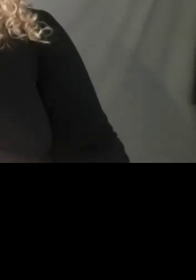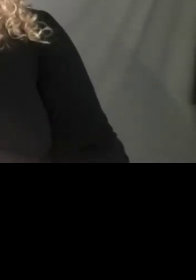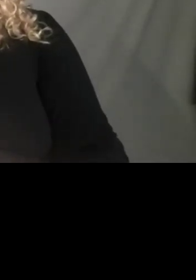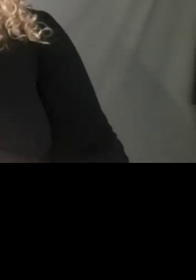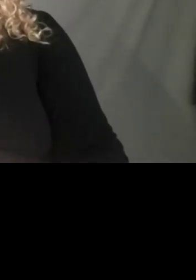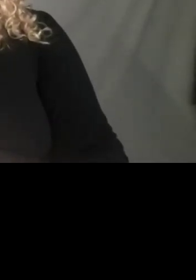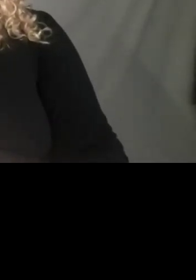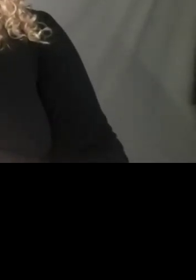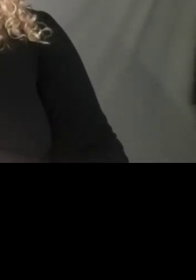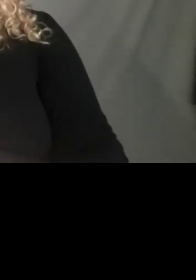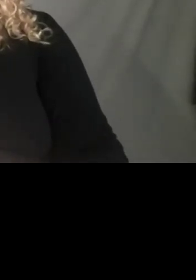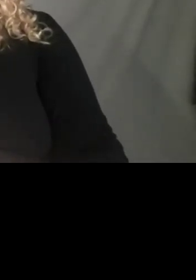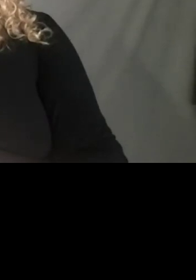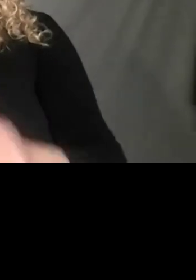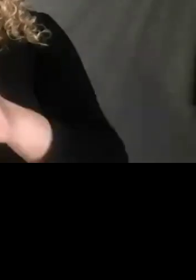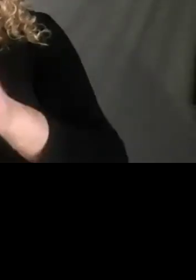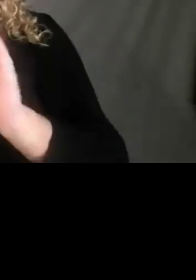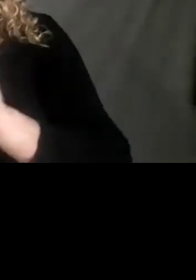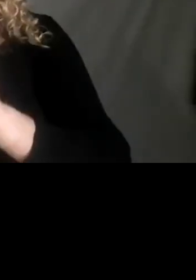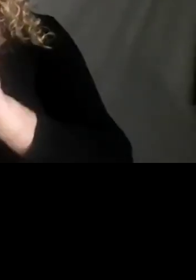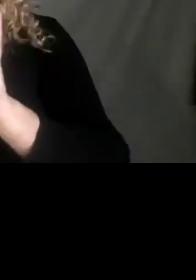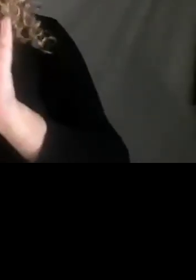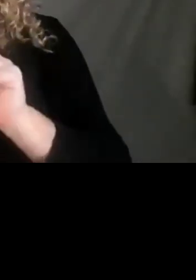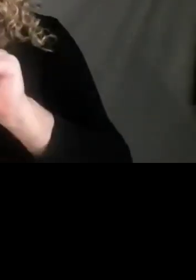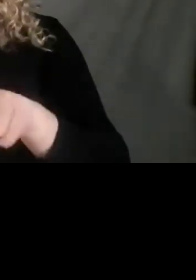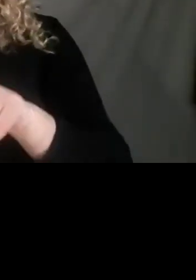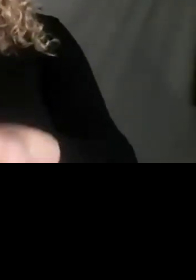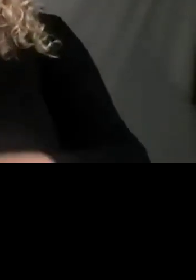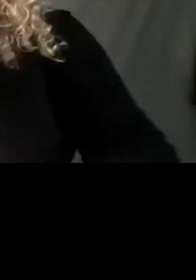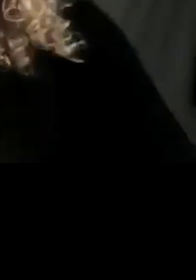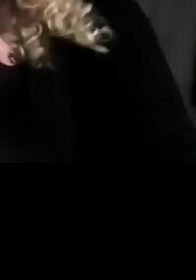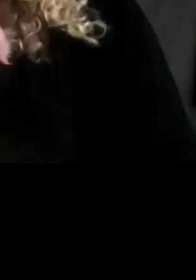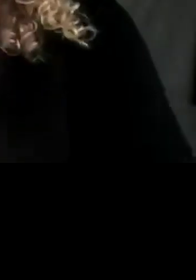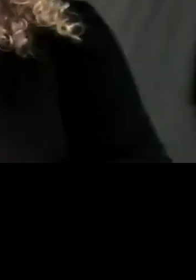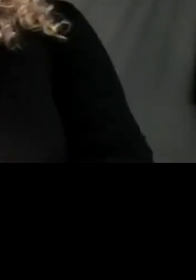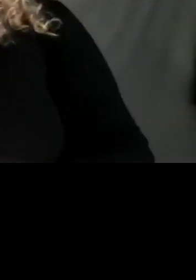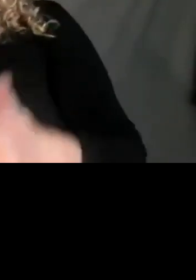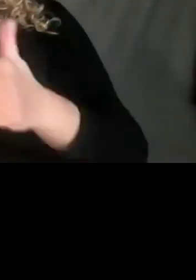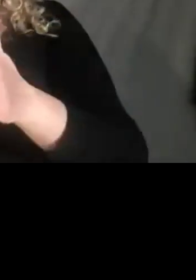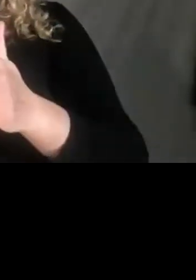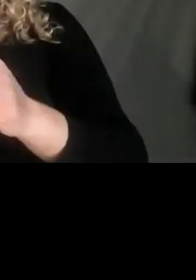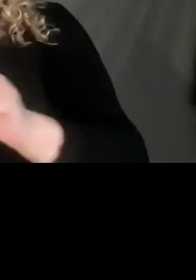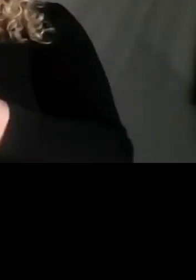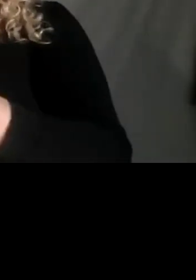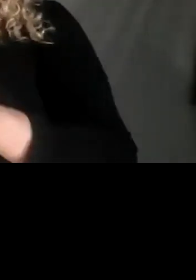So first, I'm going to give the legally defendable answer. Is make sure and go to your legal team